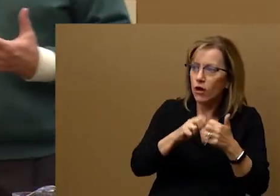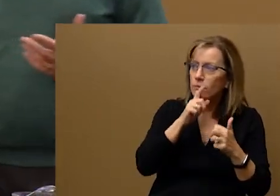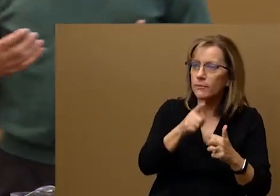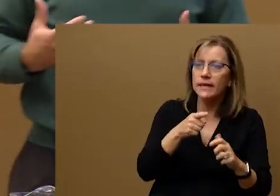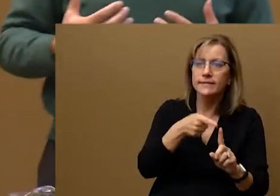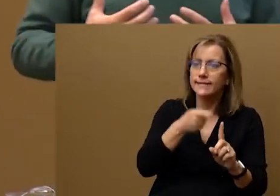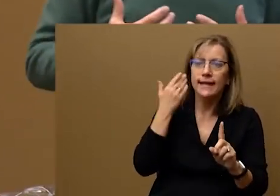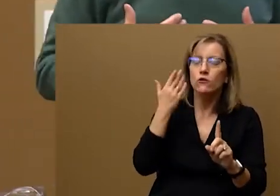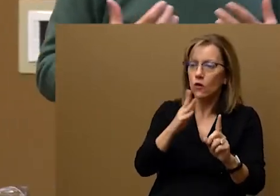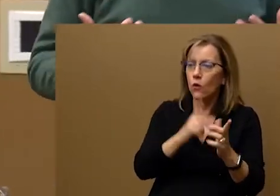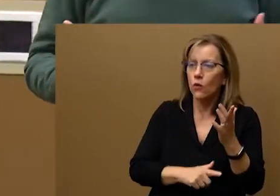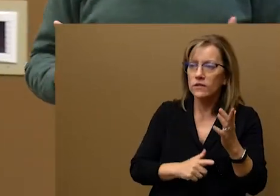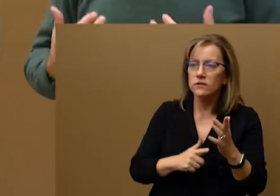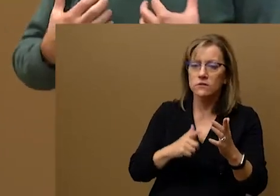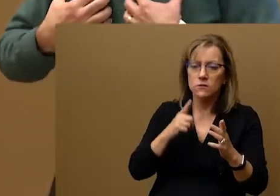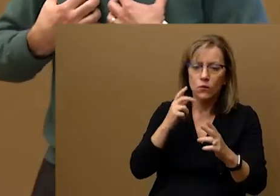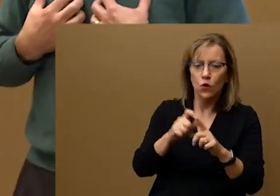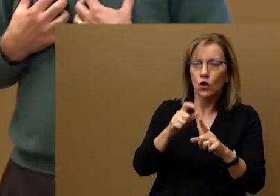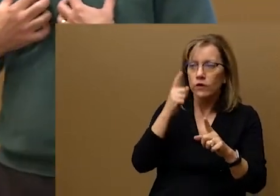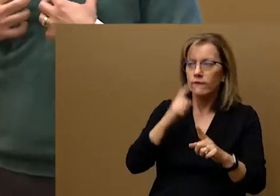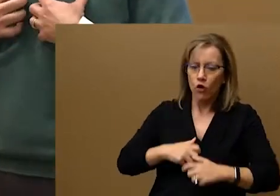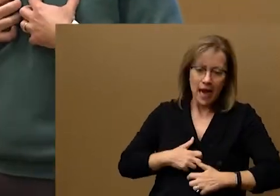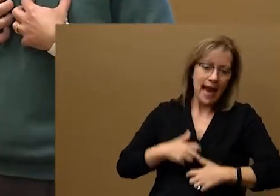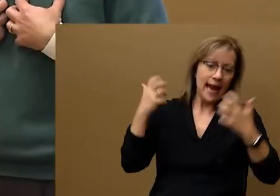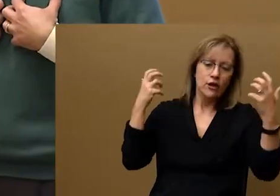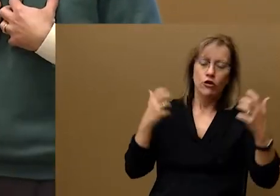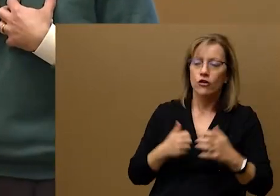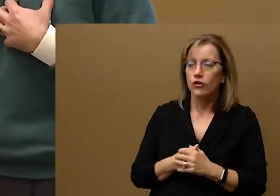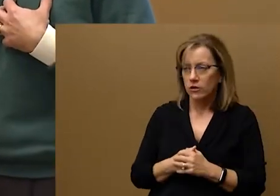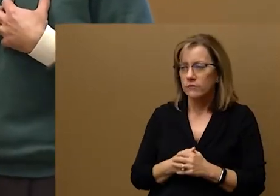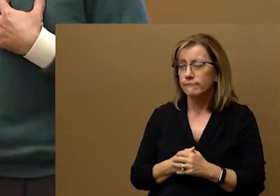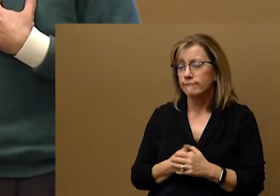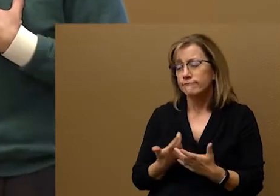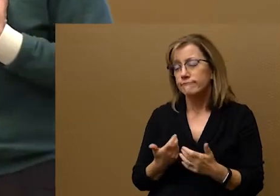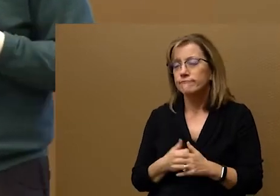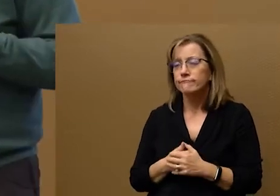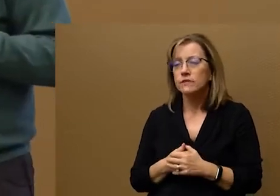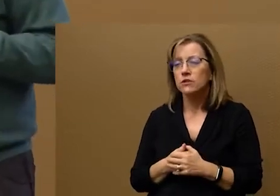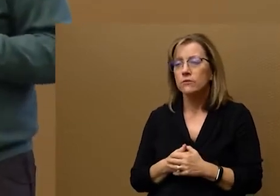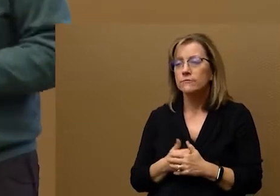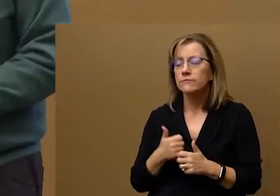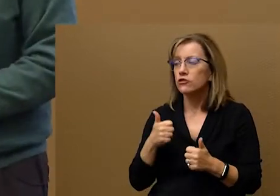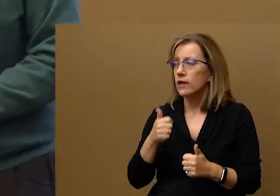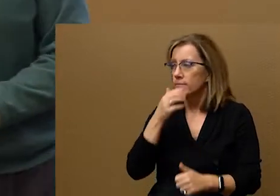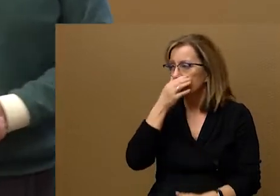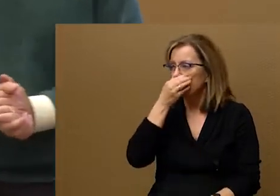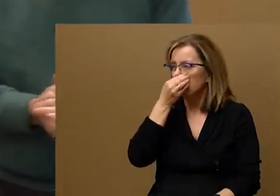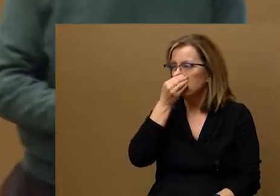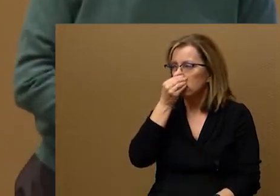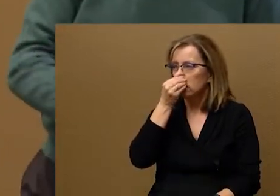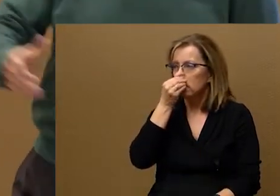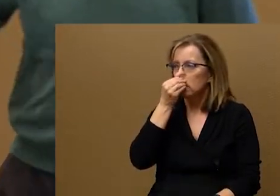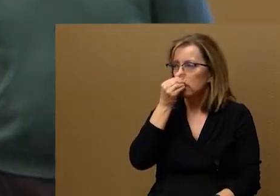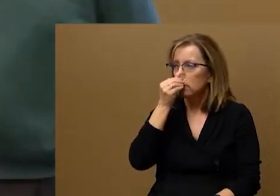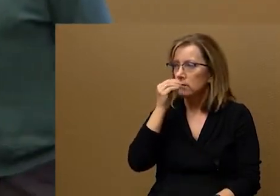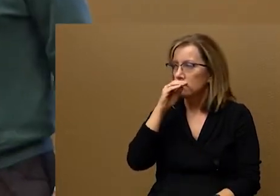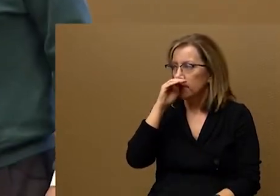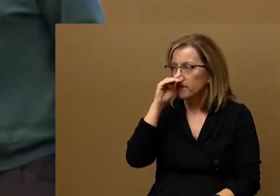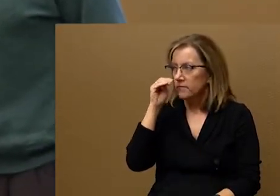go. When a person doesn't know what anger is or can't recognize what it feels like in themselves. Yes, absolutely. Great.